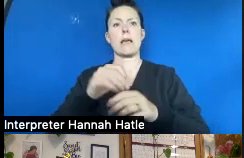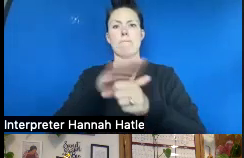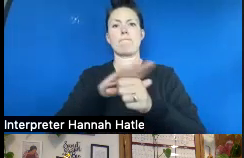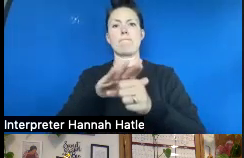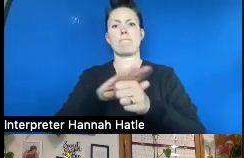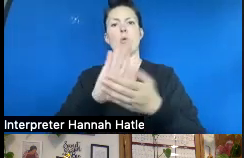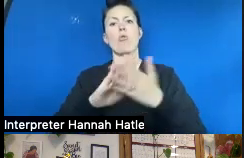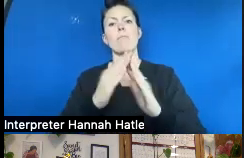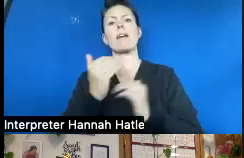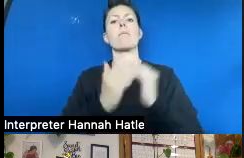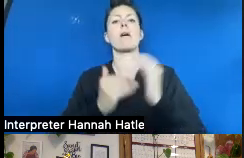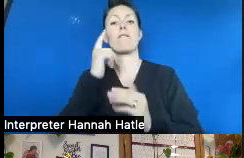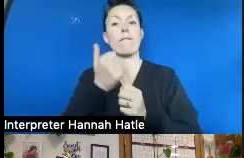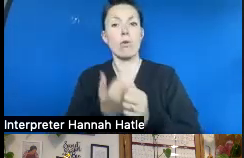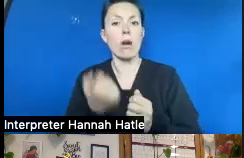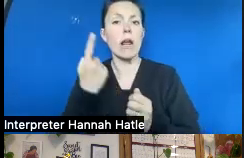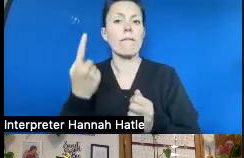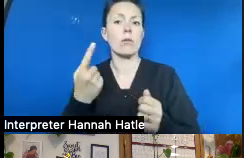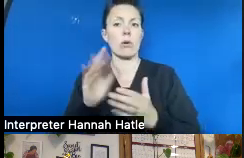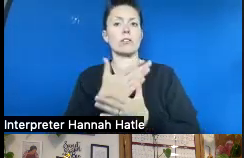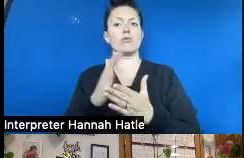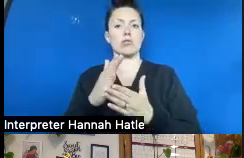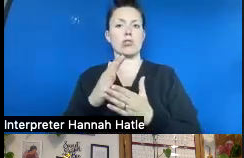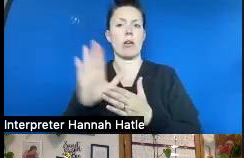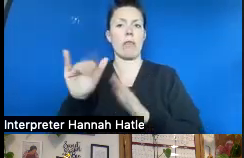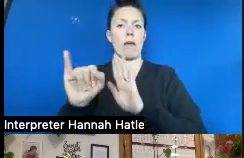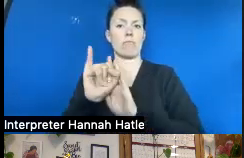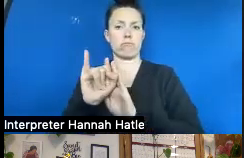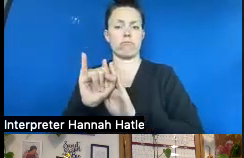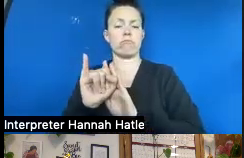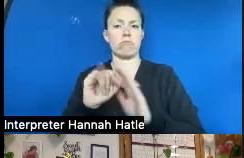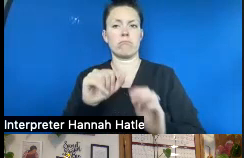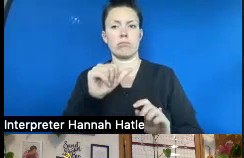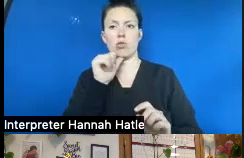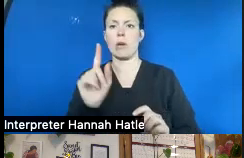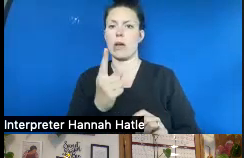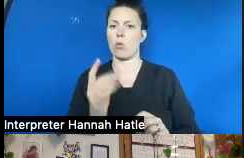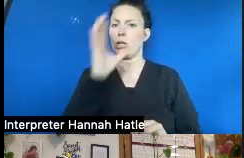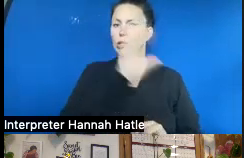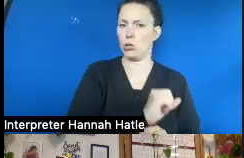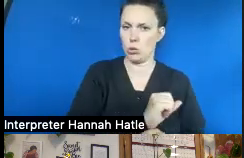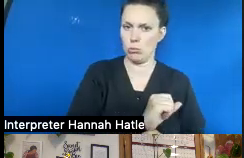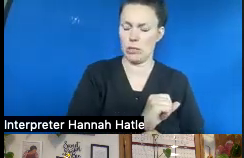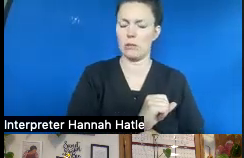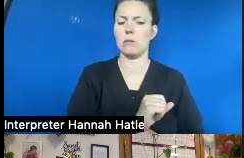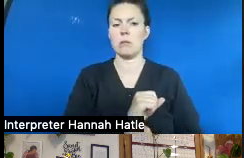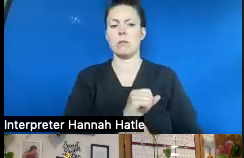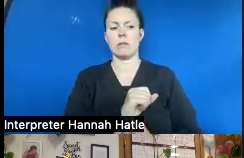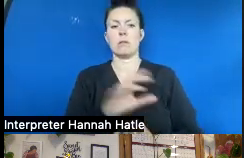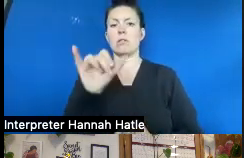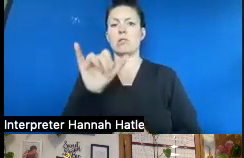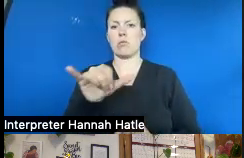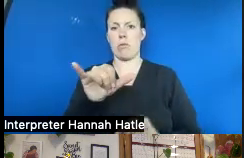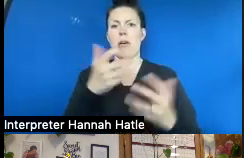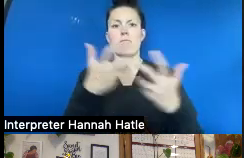be comfortable for everyone in the room to share their pronouns, and you're not just assuming. And so I think that kind of goes along